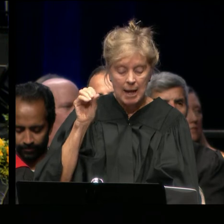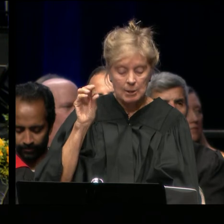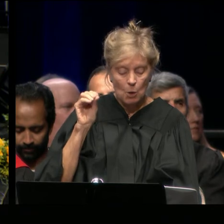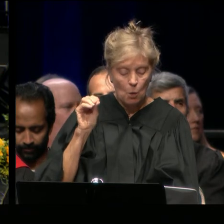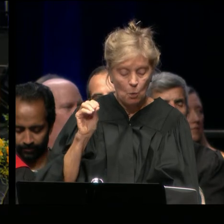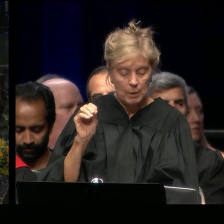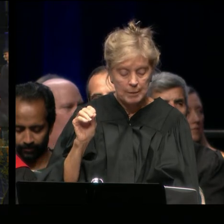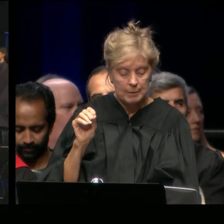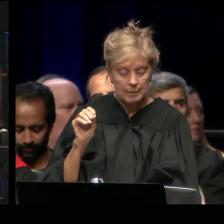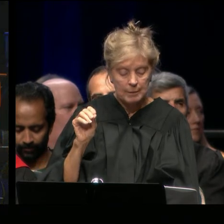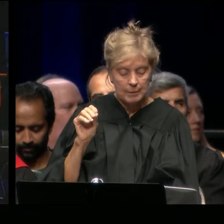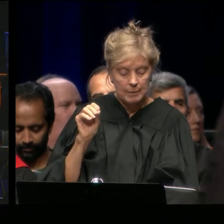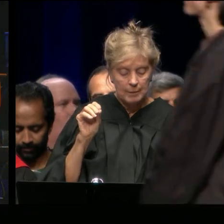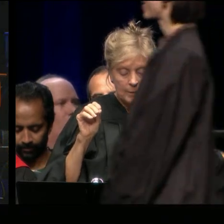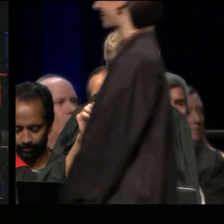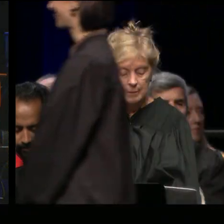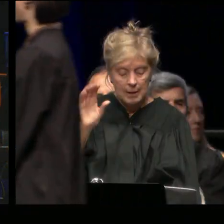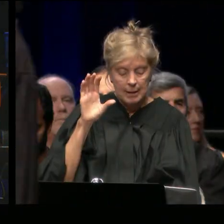Kaylee Fox.